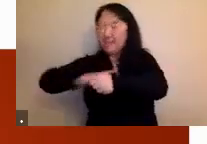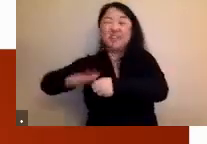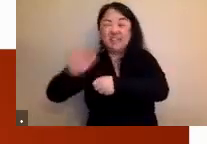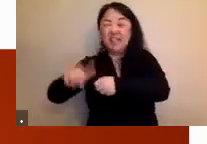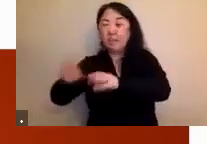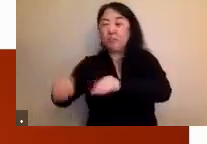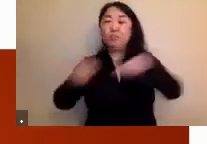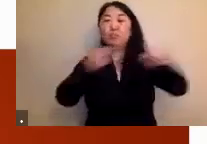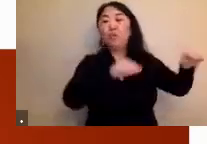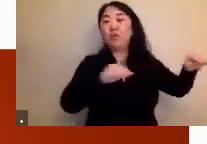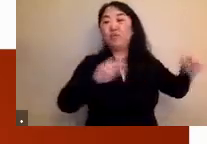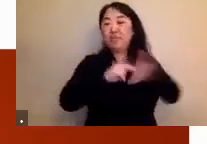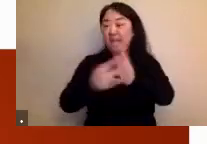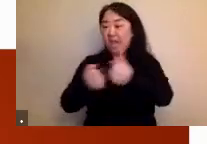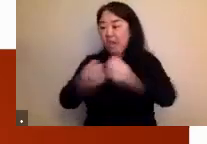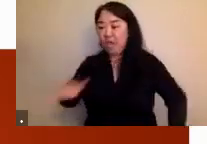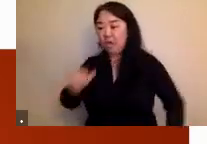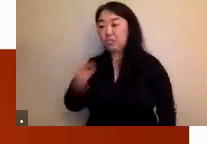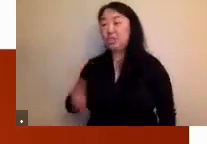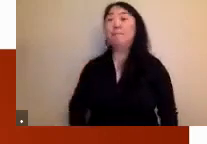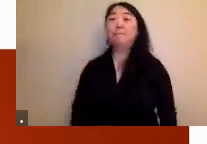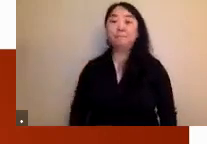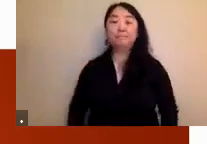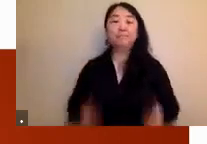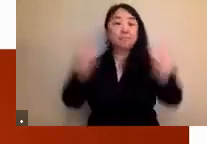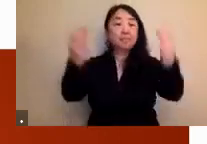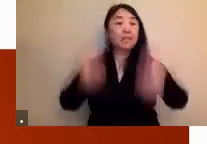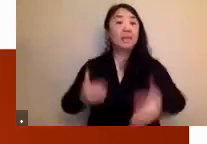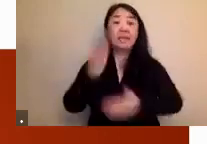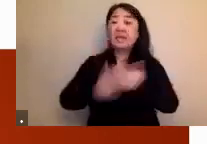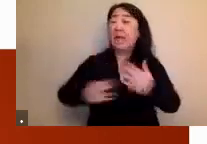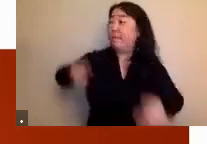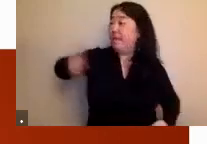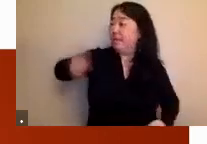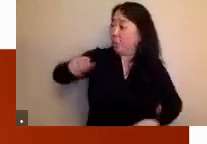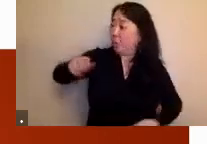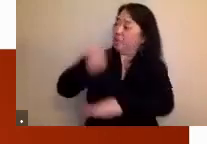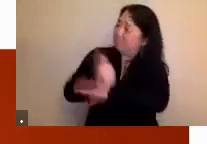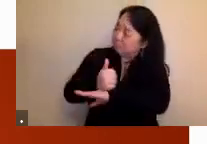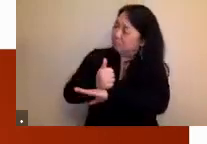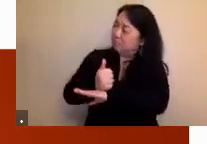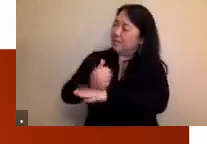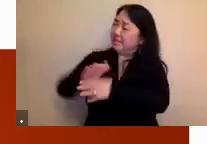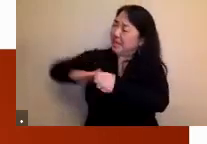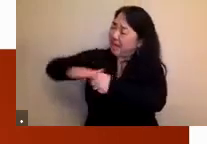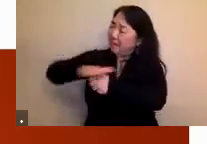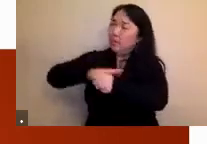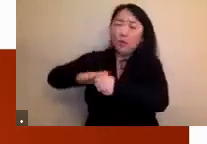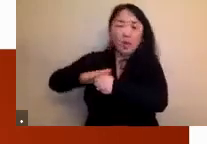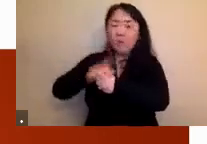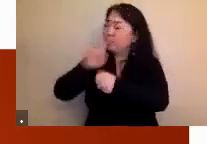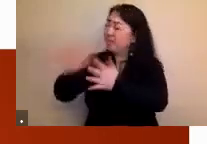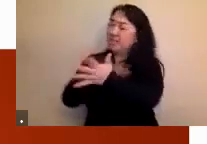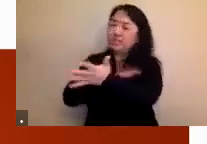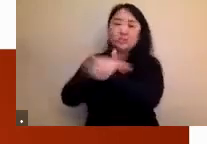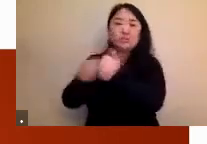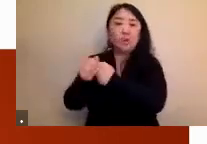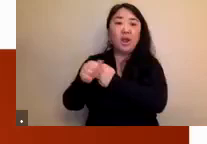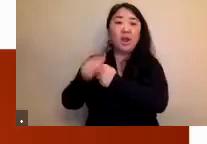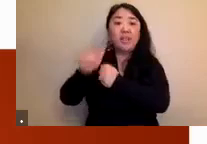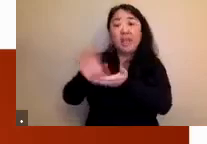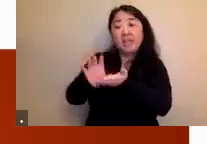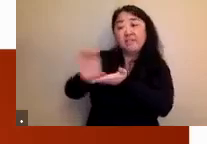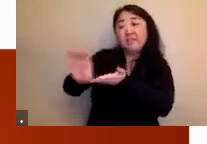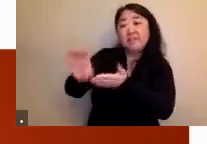them. Historic neighborhoods destroyed and dismantled. Disproportionate investment in highway development